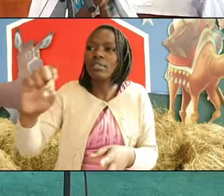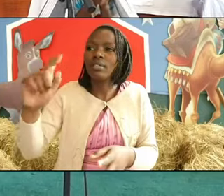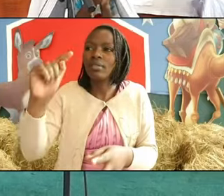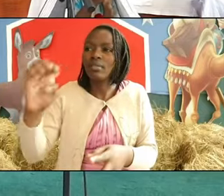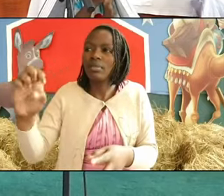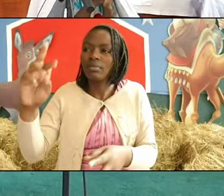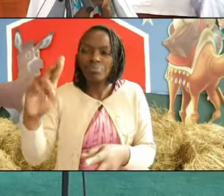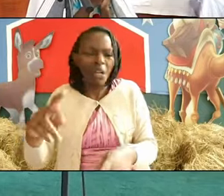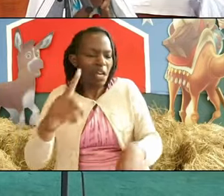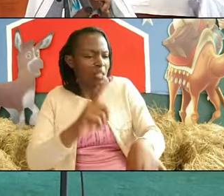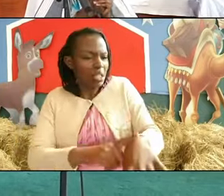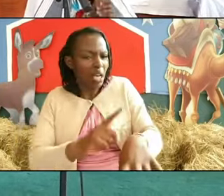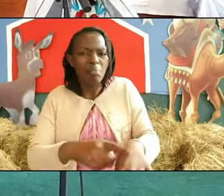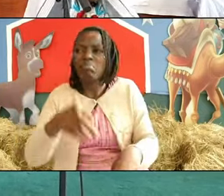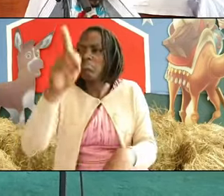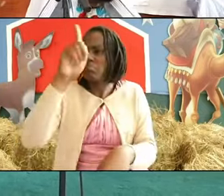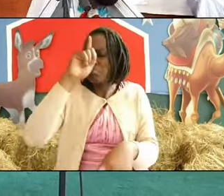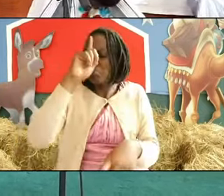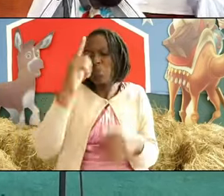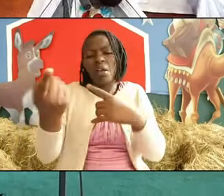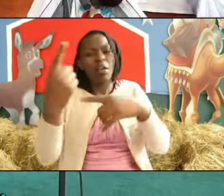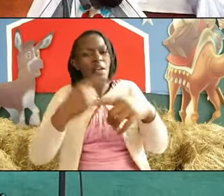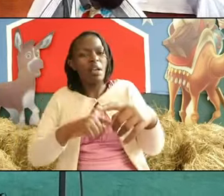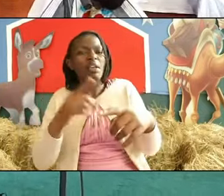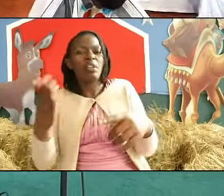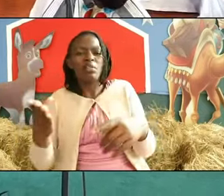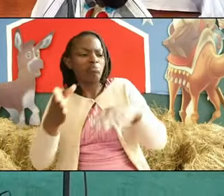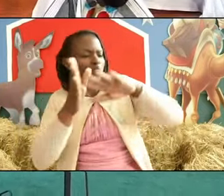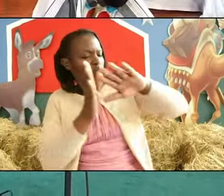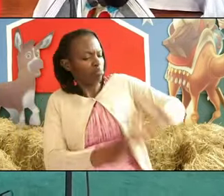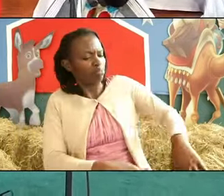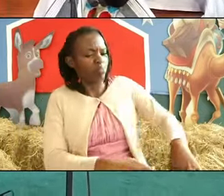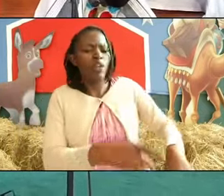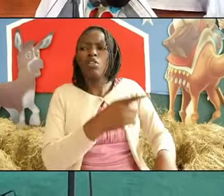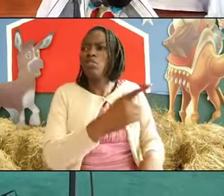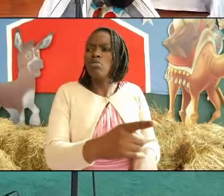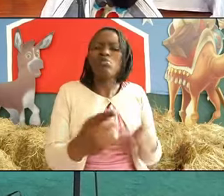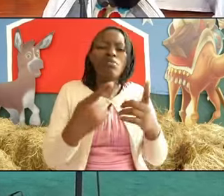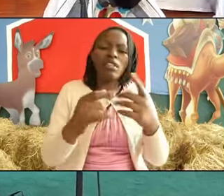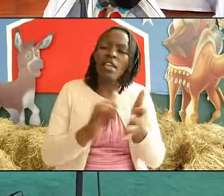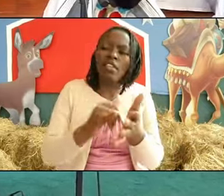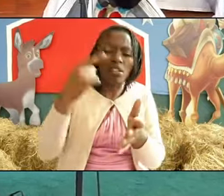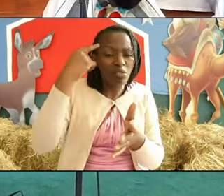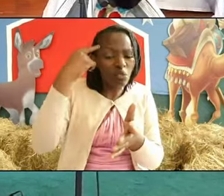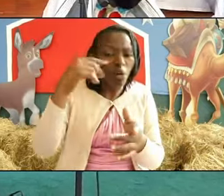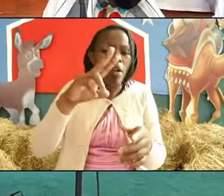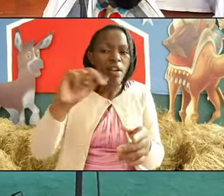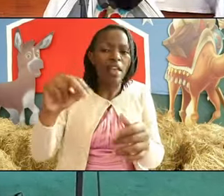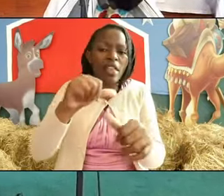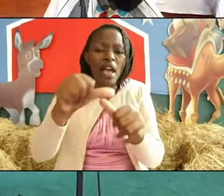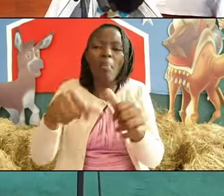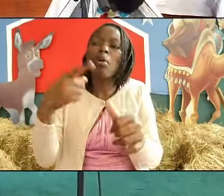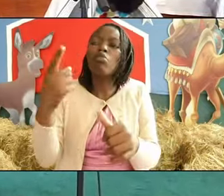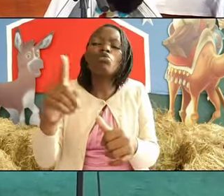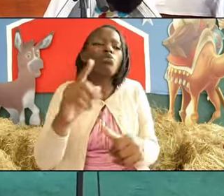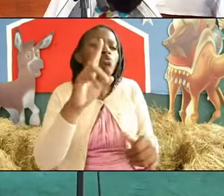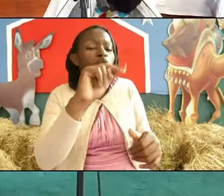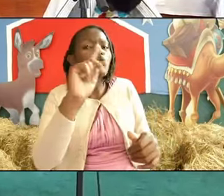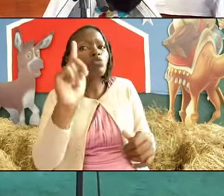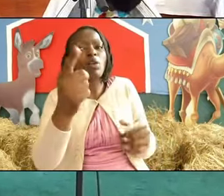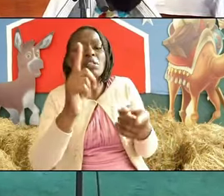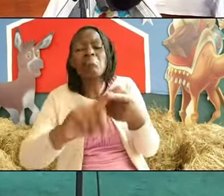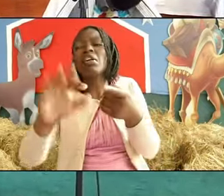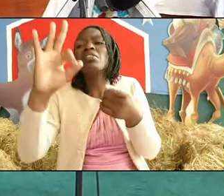come, he will deny you, not once, not twice, but 3 times. John,